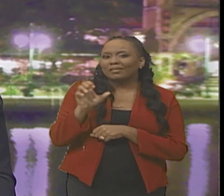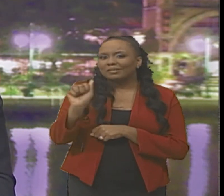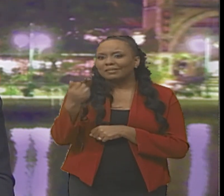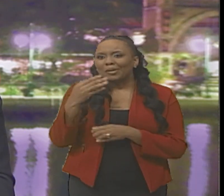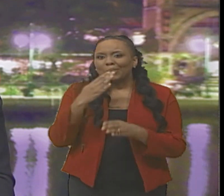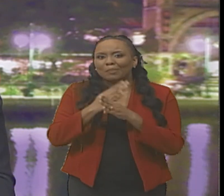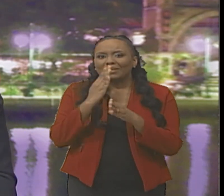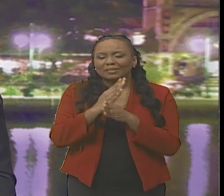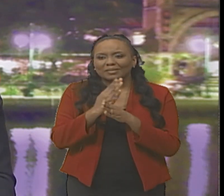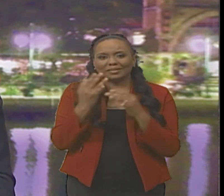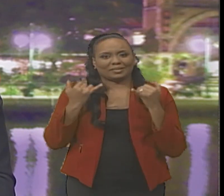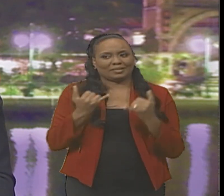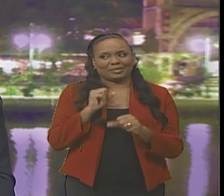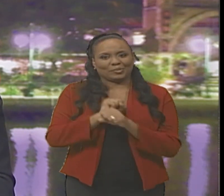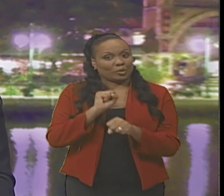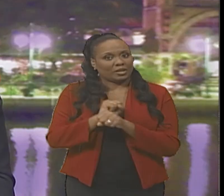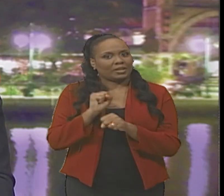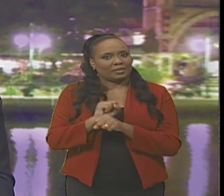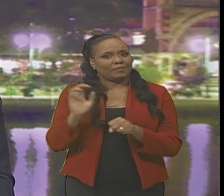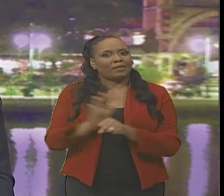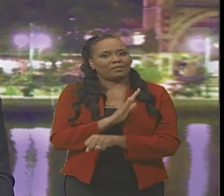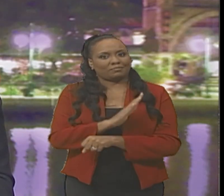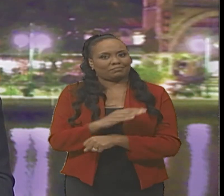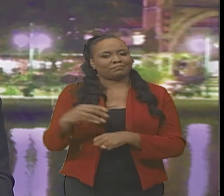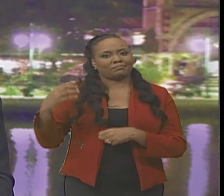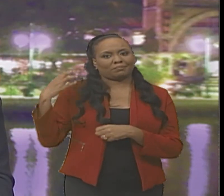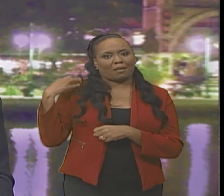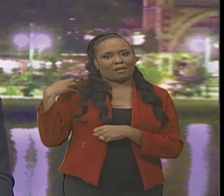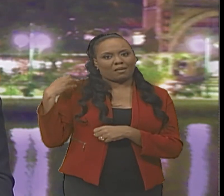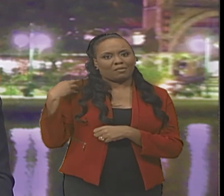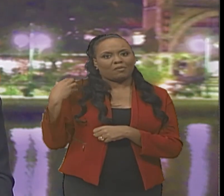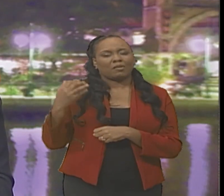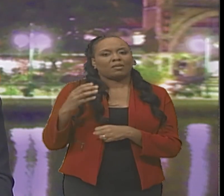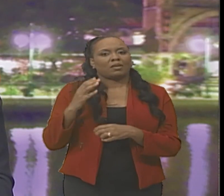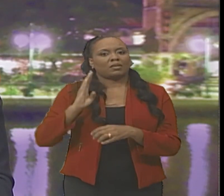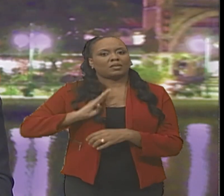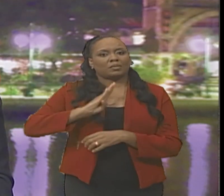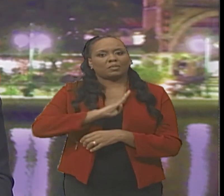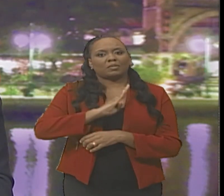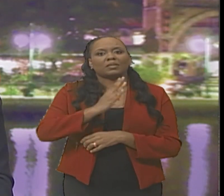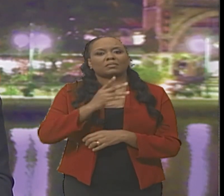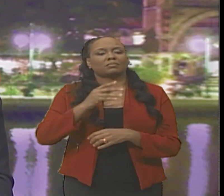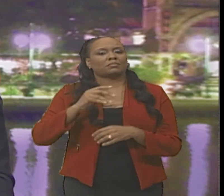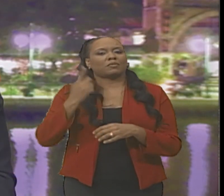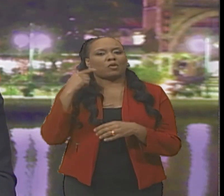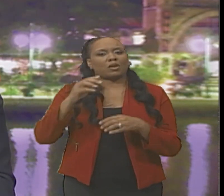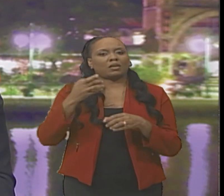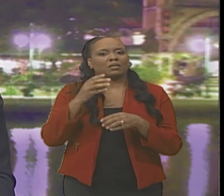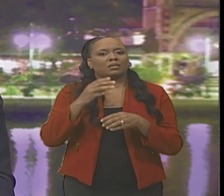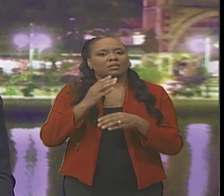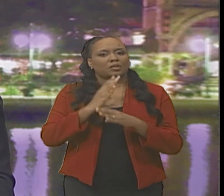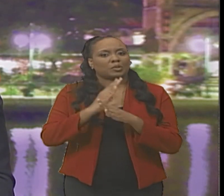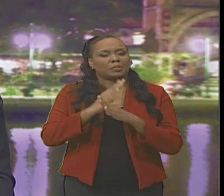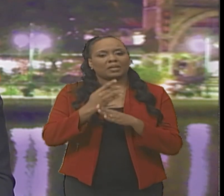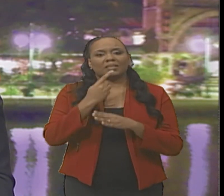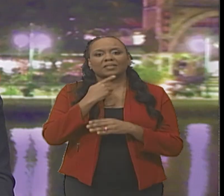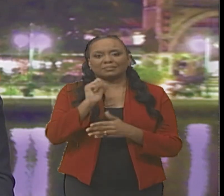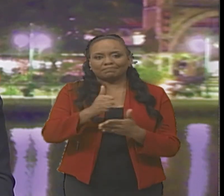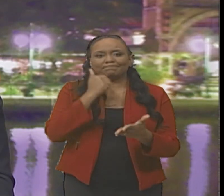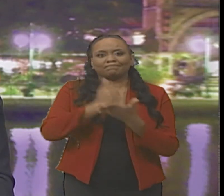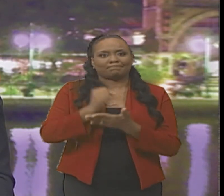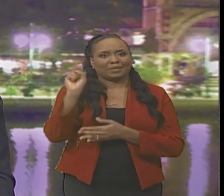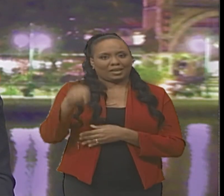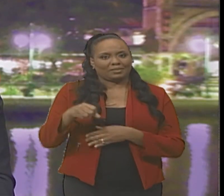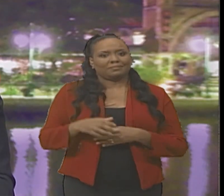on the road today. Transport Board Chairman Gregory Nichols also commented on bus availability today. A post on his Facebook page